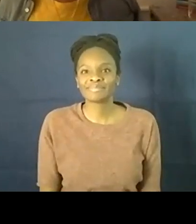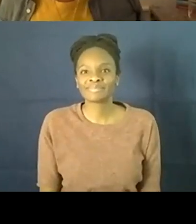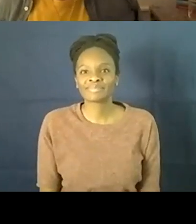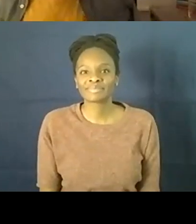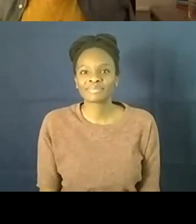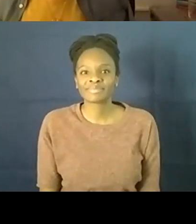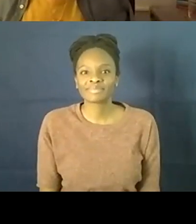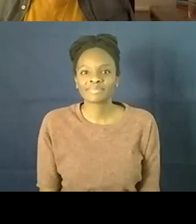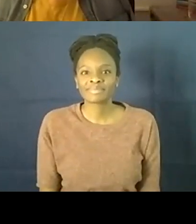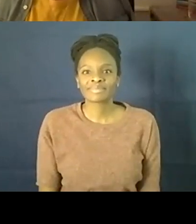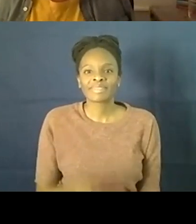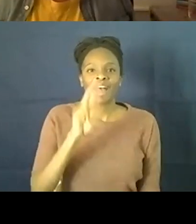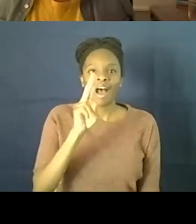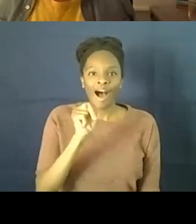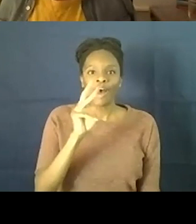You're on mute. Unmute myself.